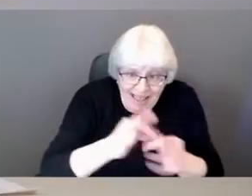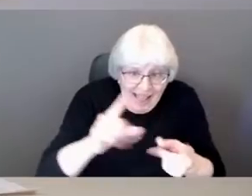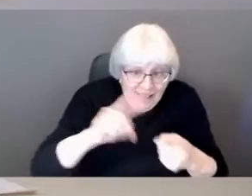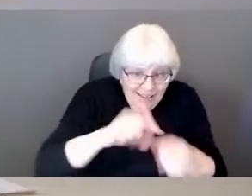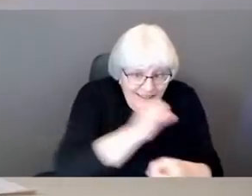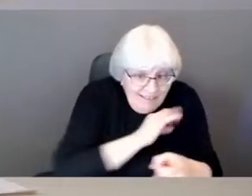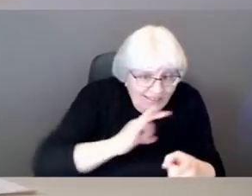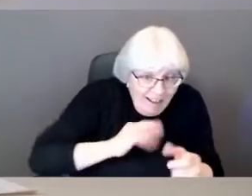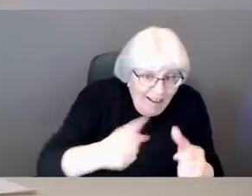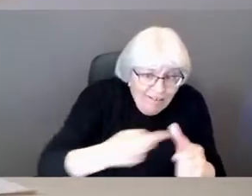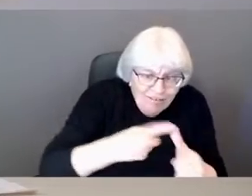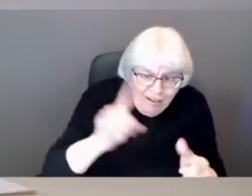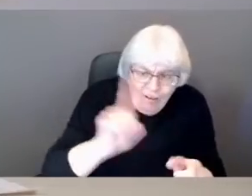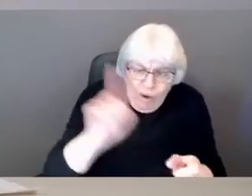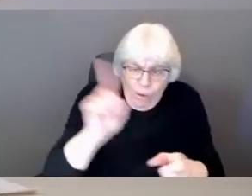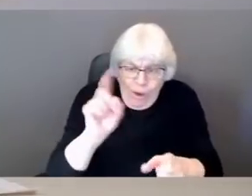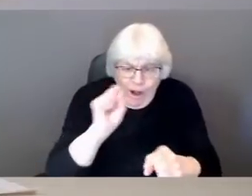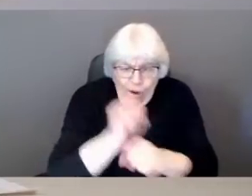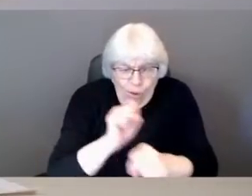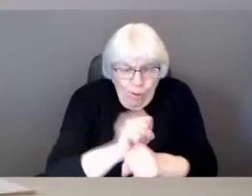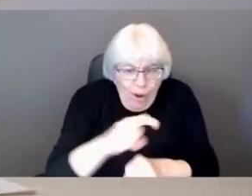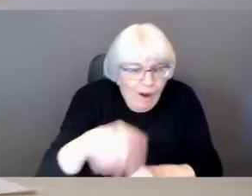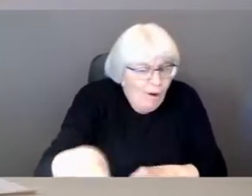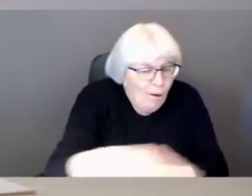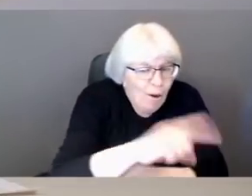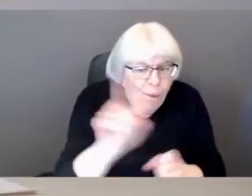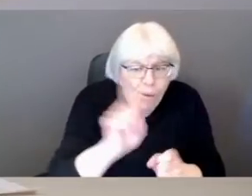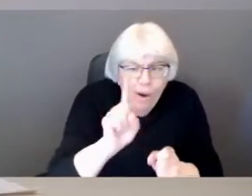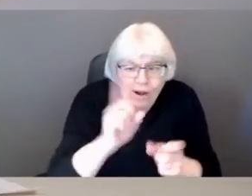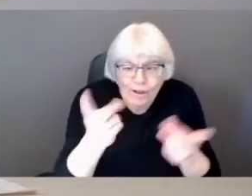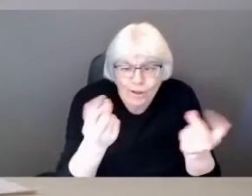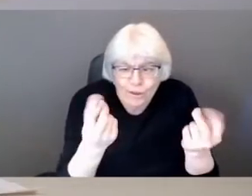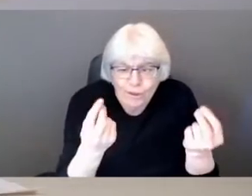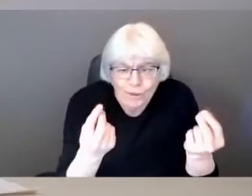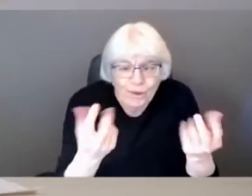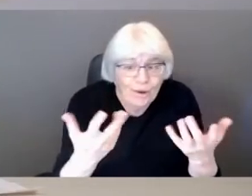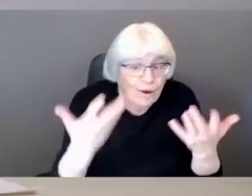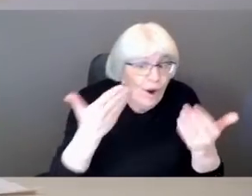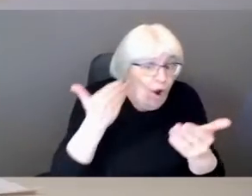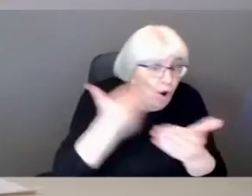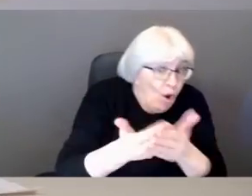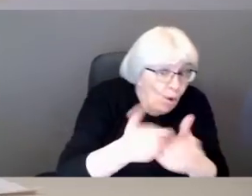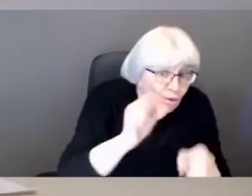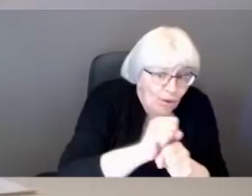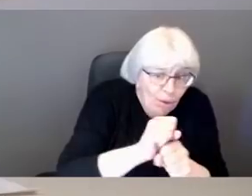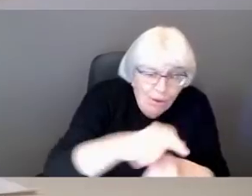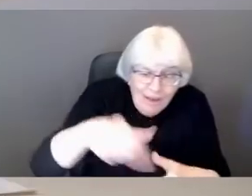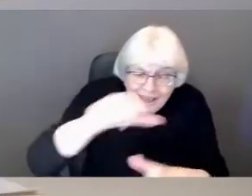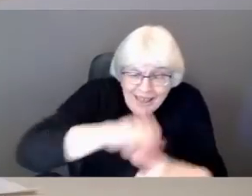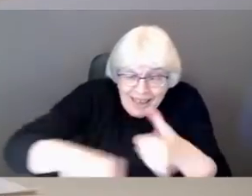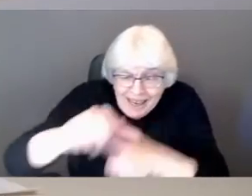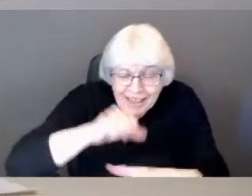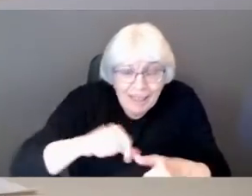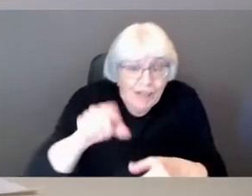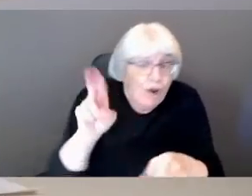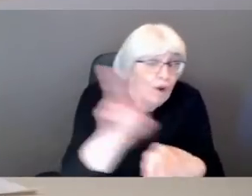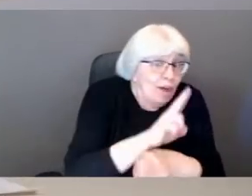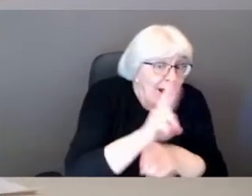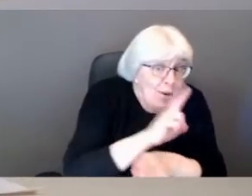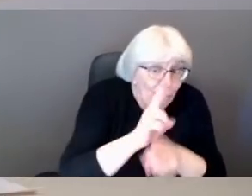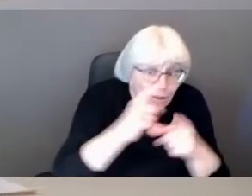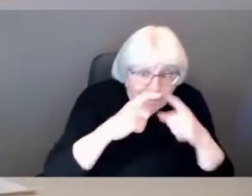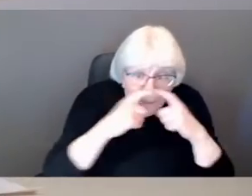they were doing, if they were close to other people, if they had their masks on, all of those, a range of